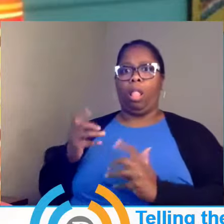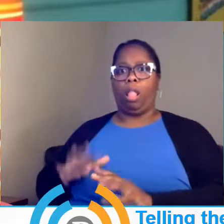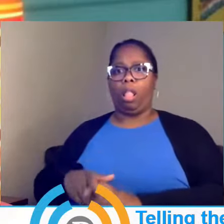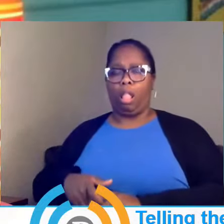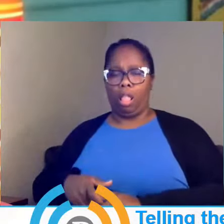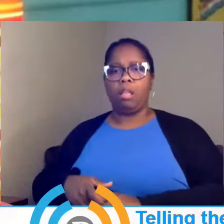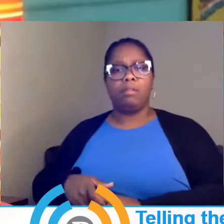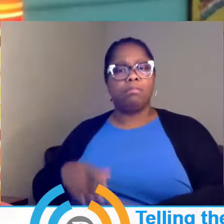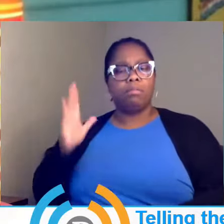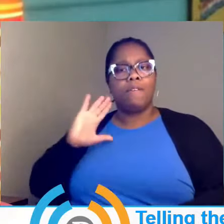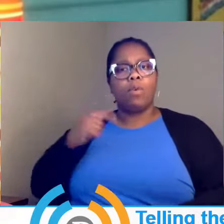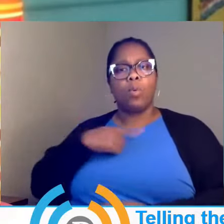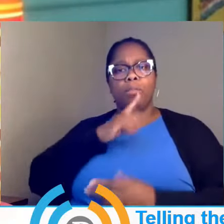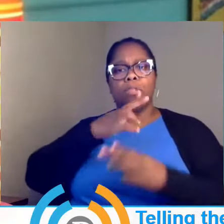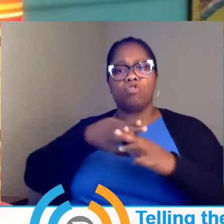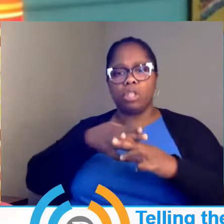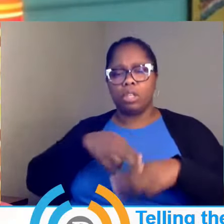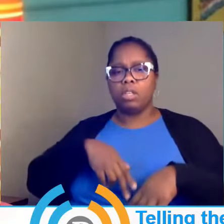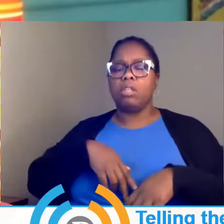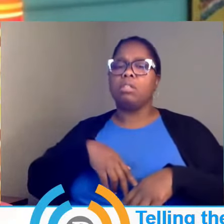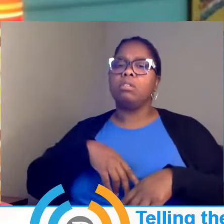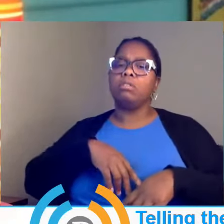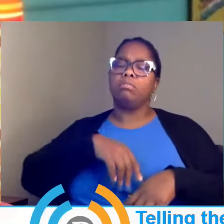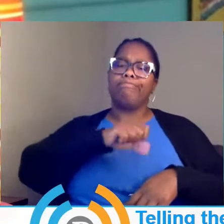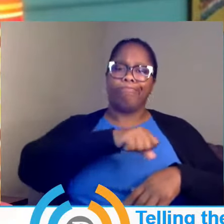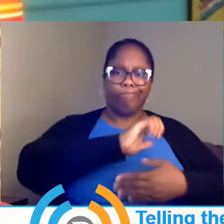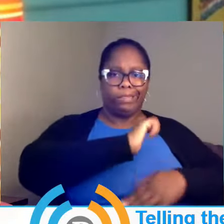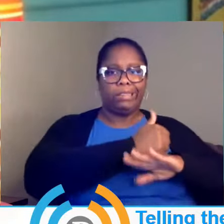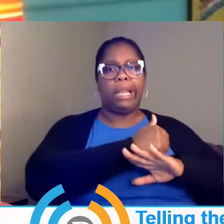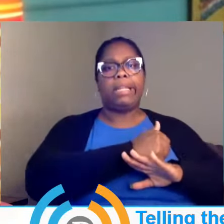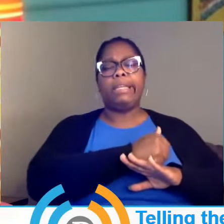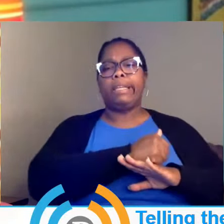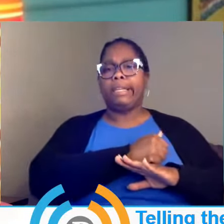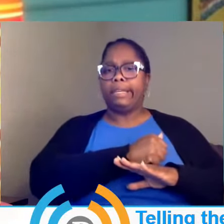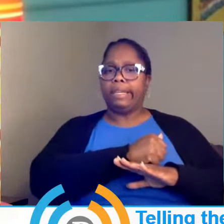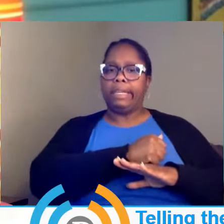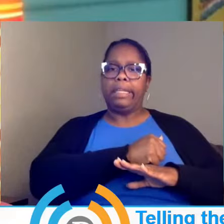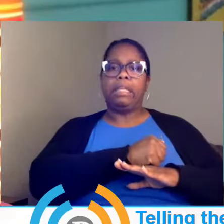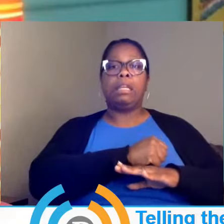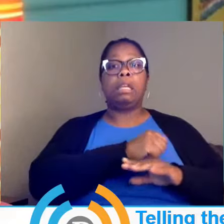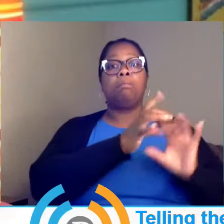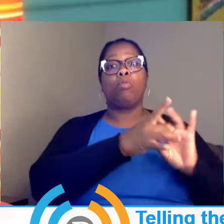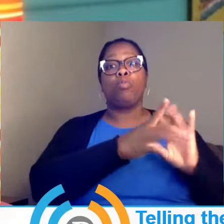before, aside from setting conditions to release, those that are detained,